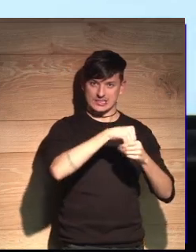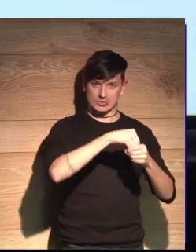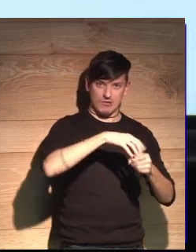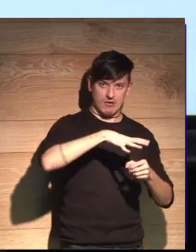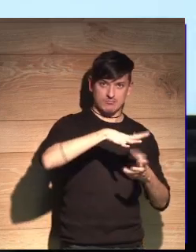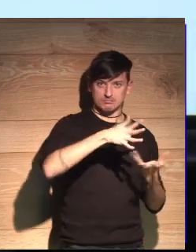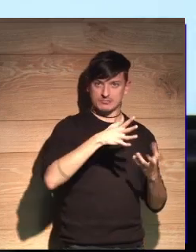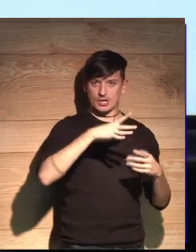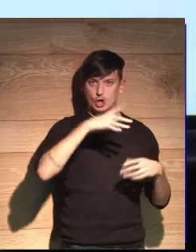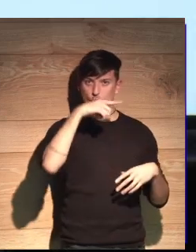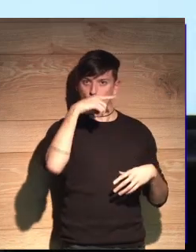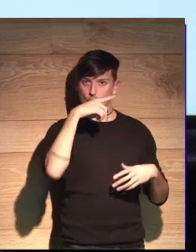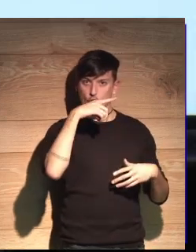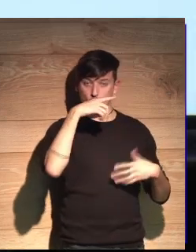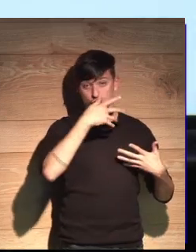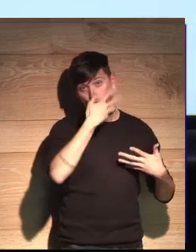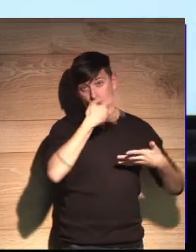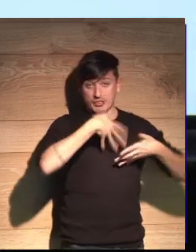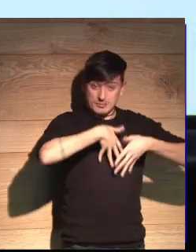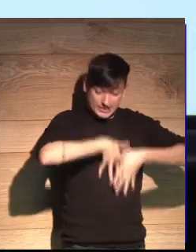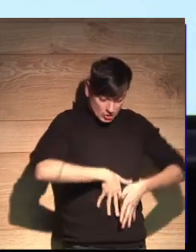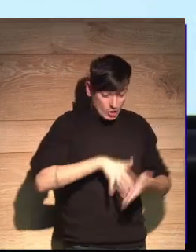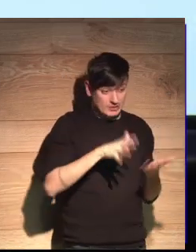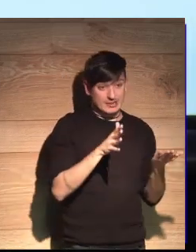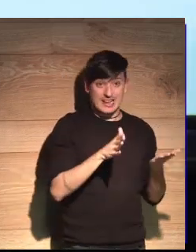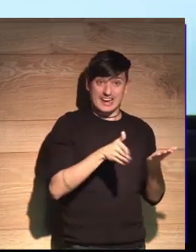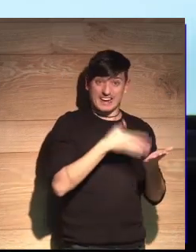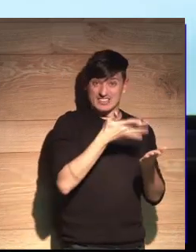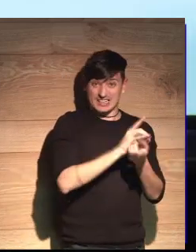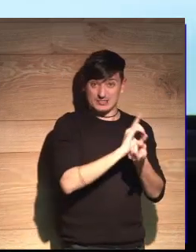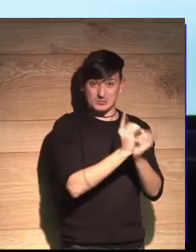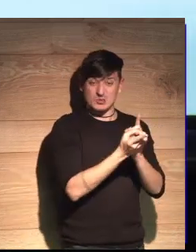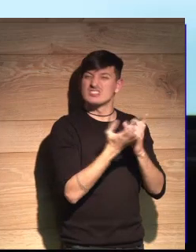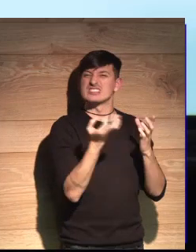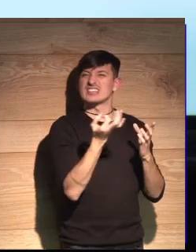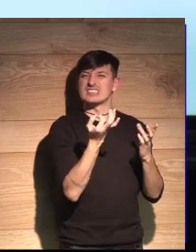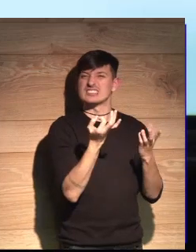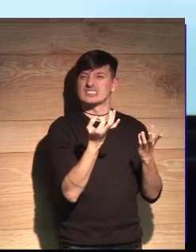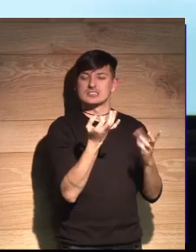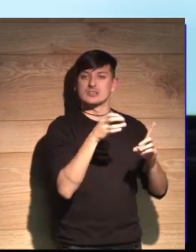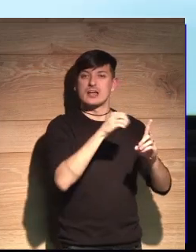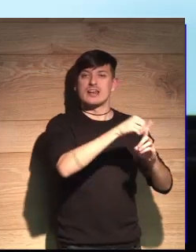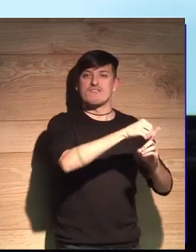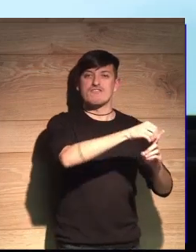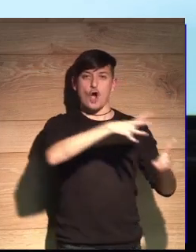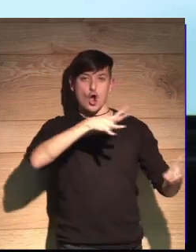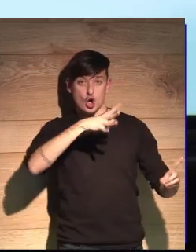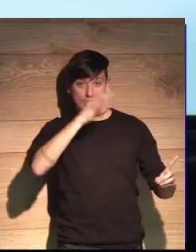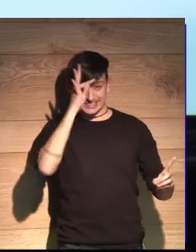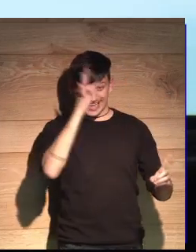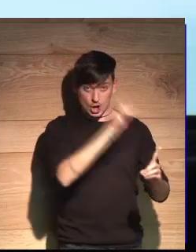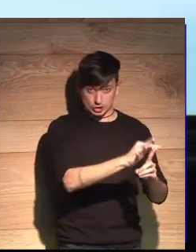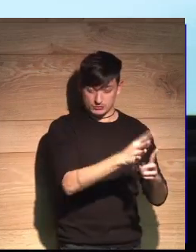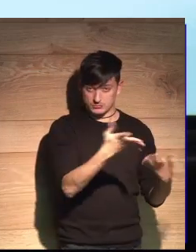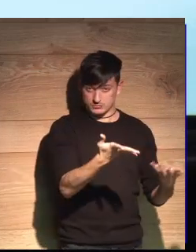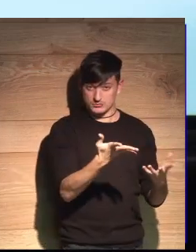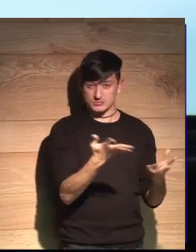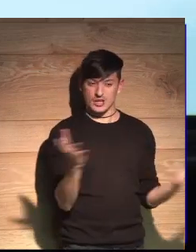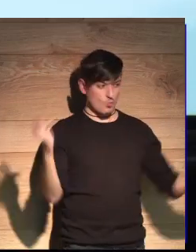this ecosystem of knowledge in which Telos magazine has transformed, which are Telos forums.